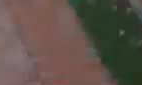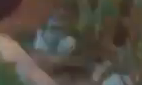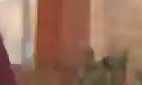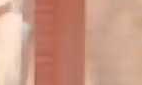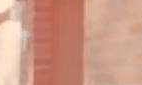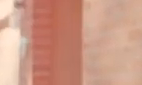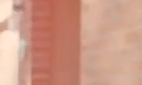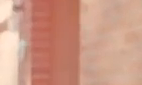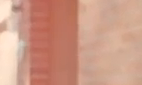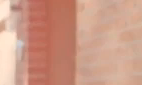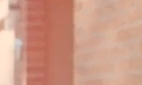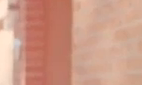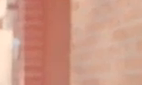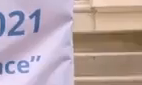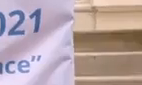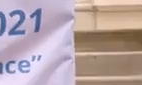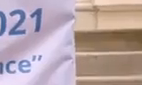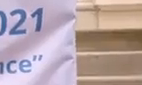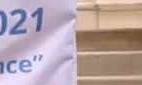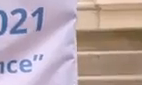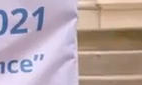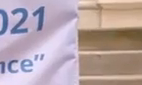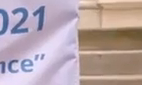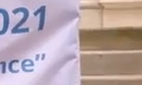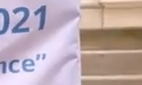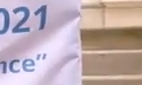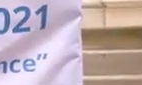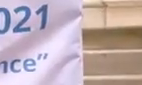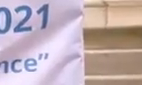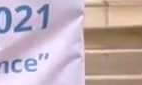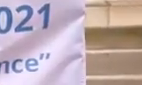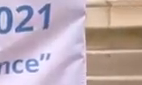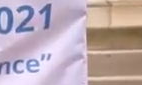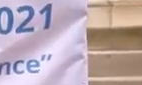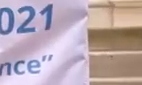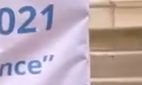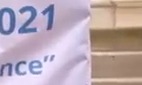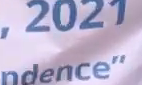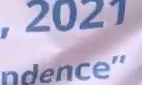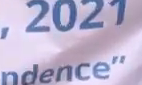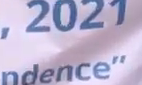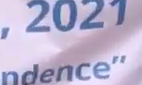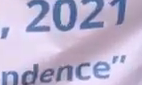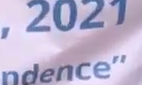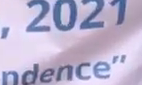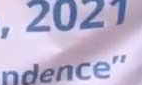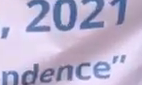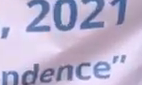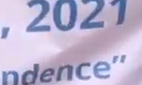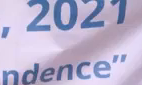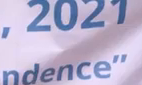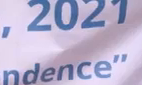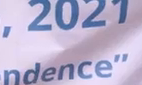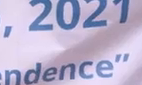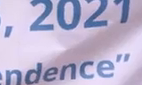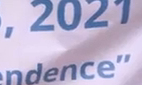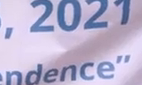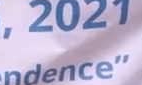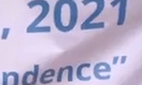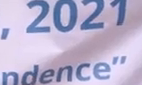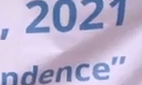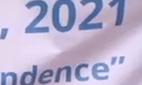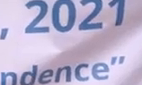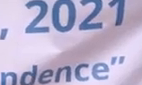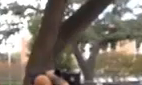marks White Cane Day. My mom, Bee, has been blind since age 7, but she's never let that stop her. And this is why I'm inspired to be a